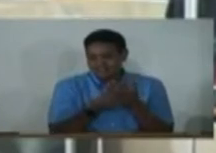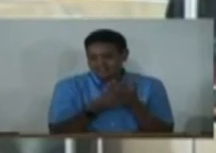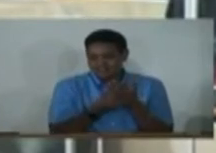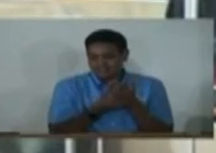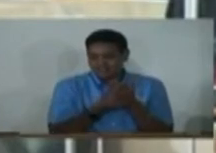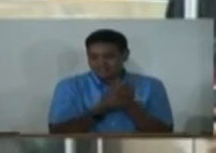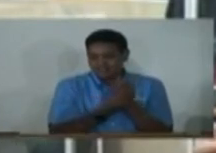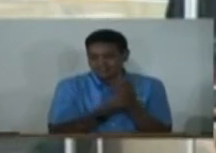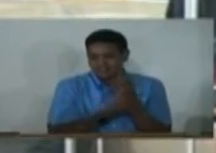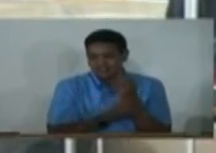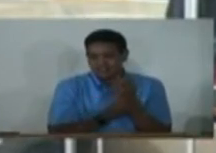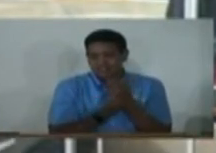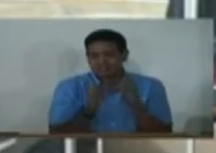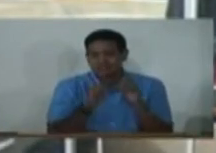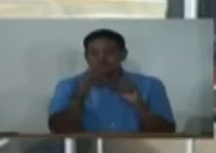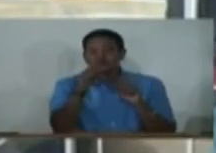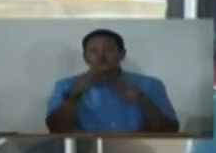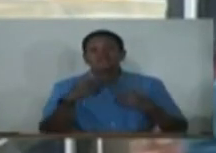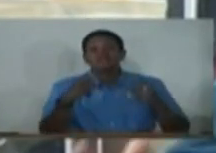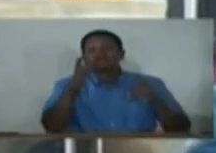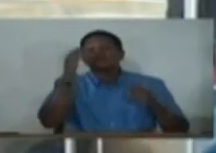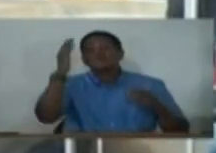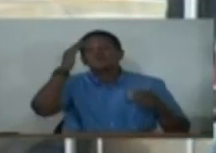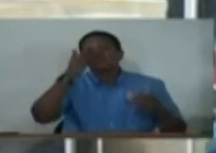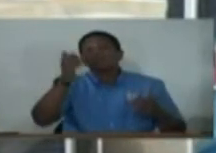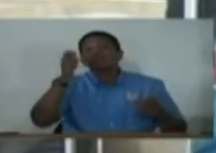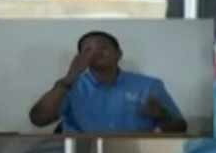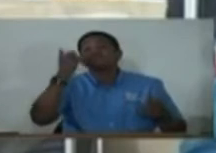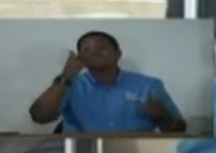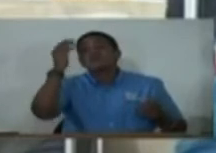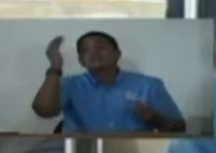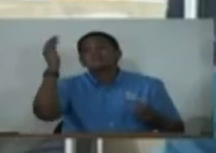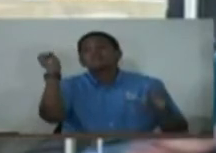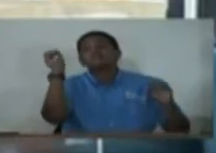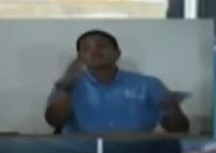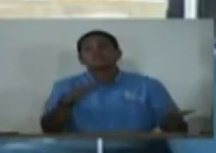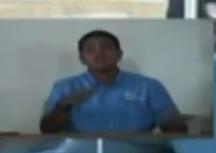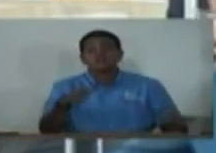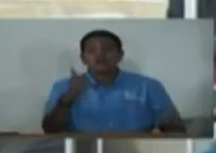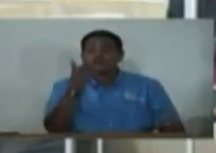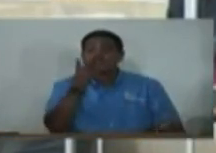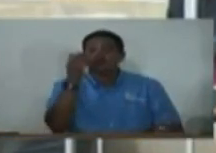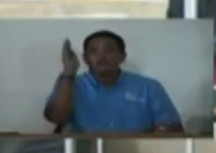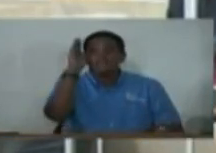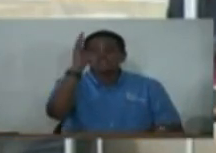But you have people who know better who mislead and misdirect.